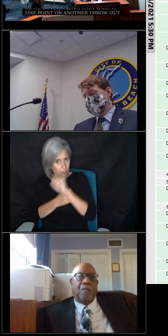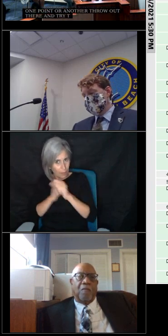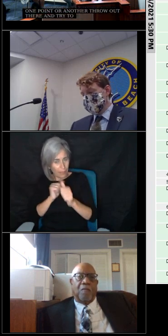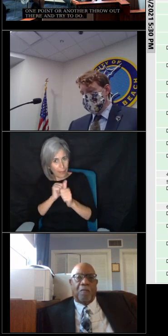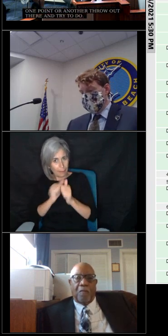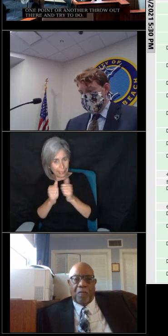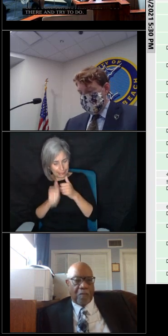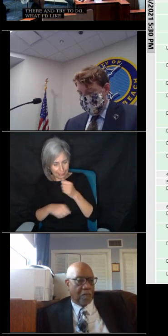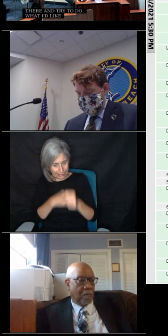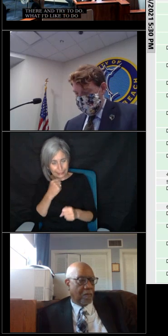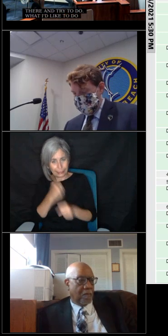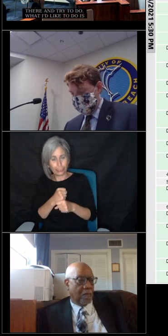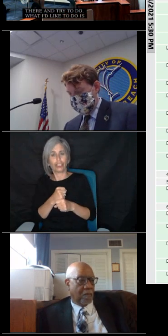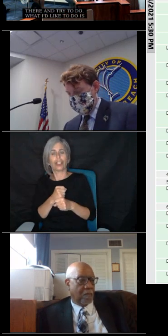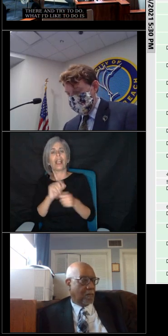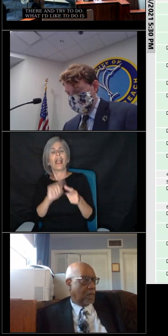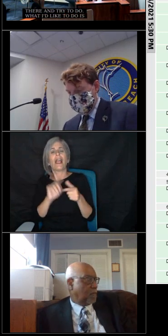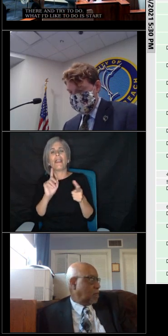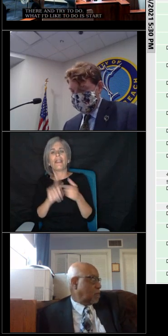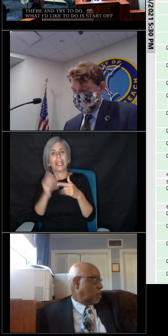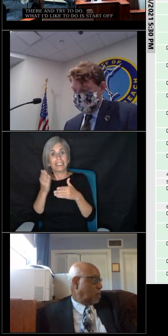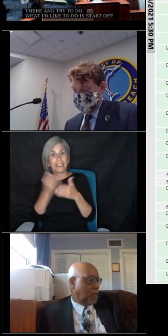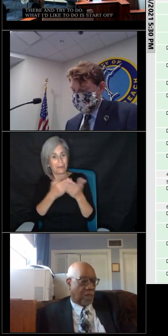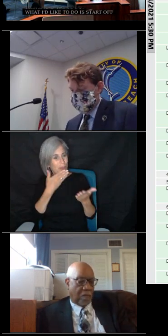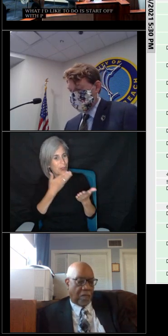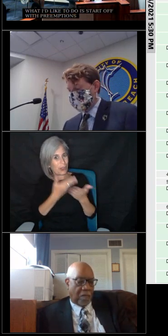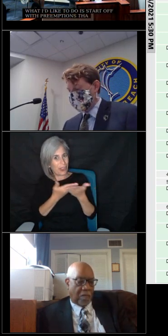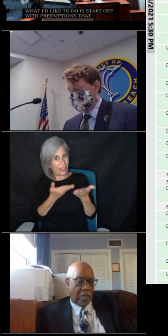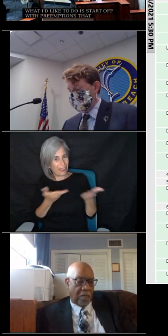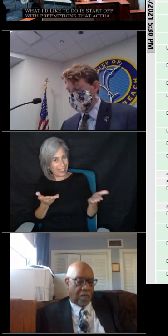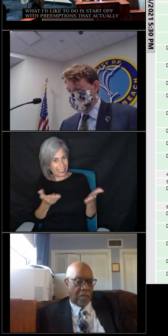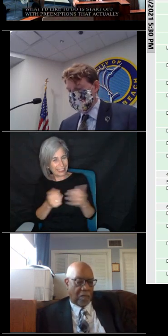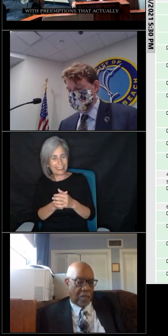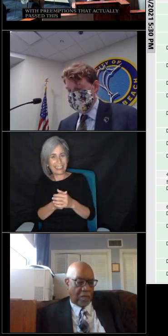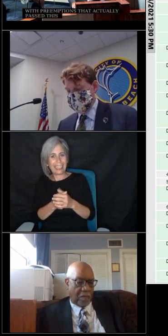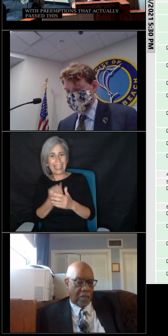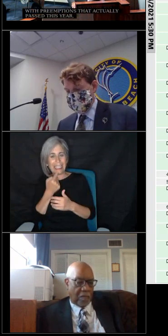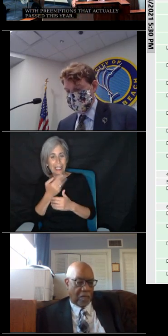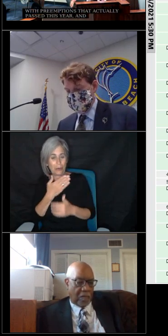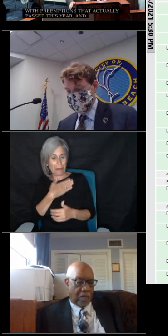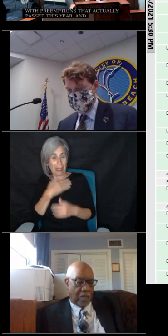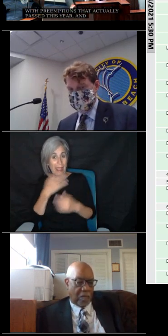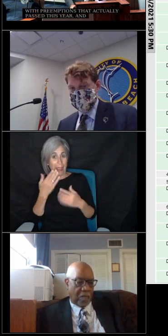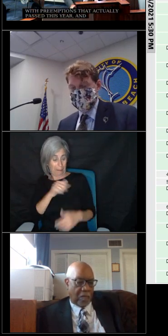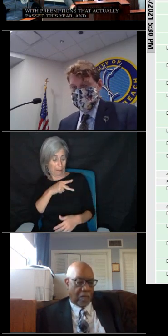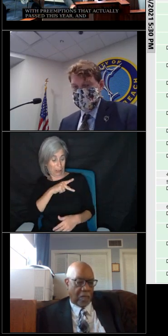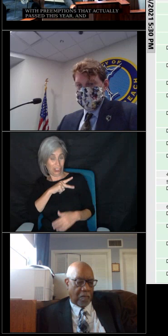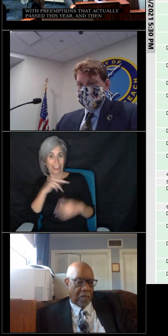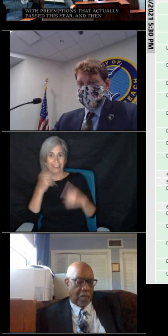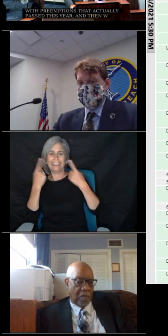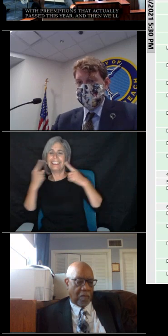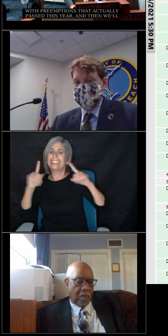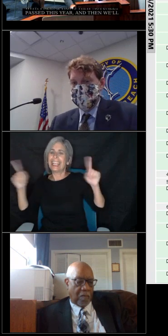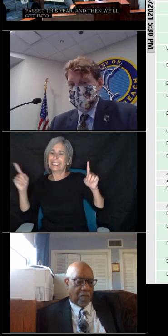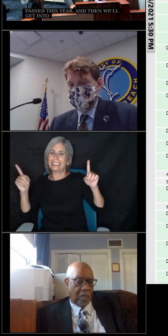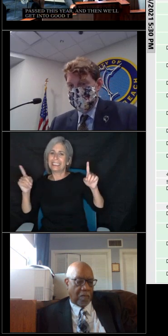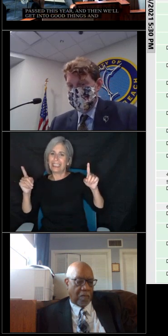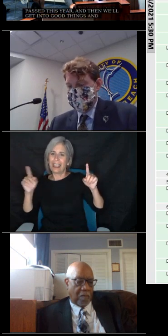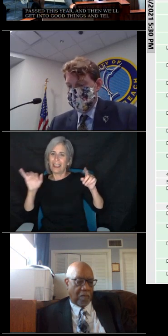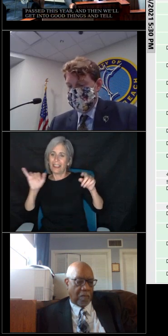year, and then we'll get in some of the good things, and then I can tell you my personal successes that I had at this